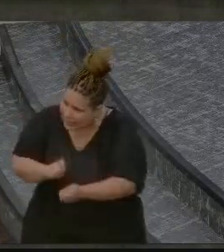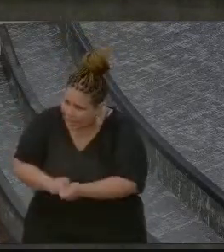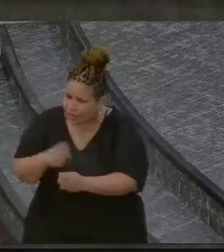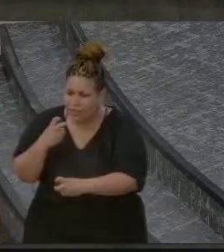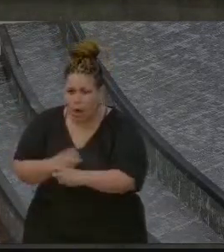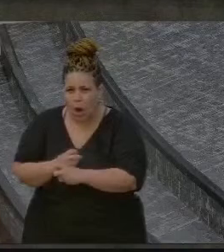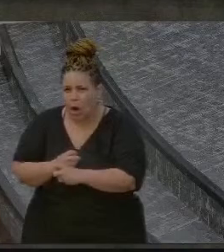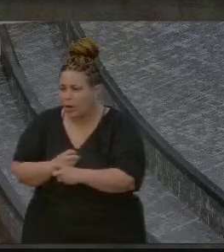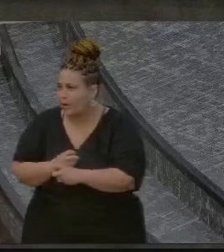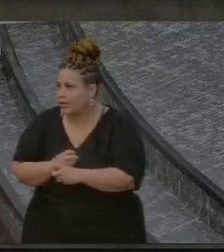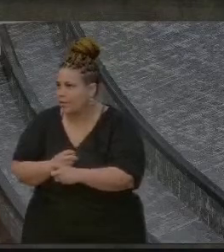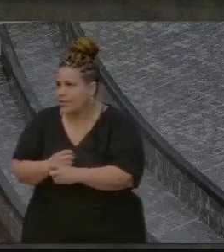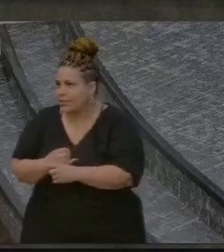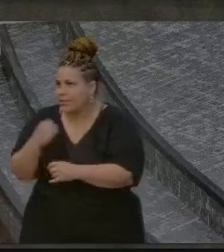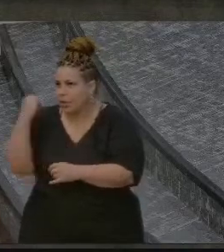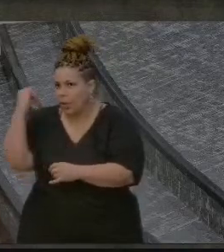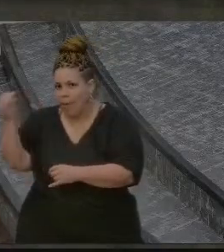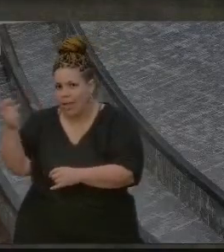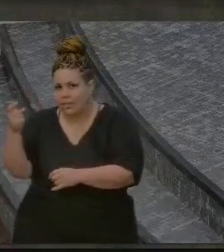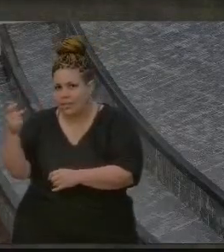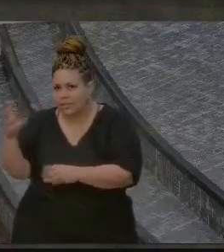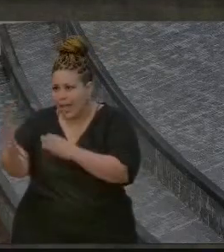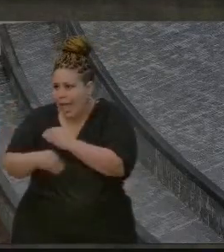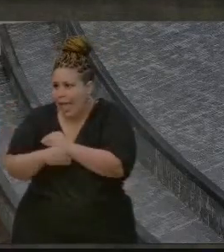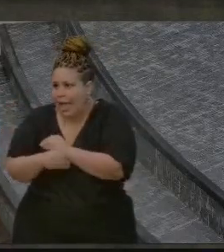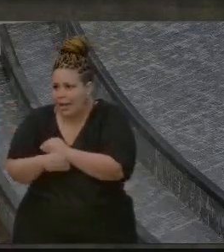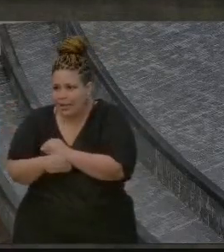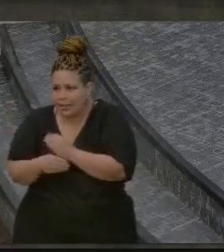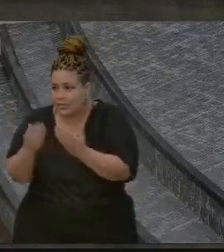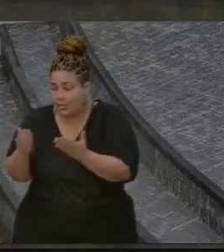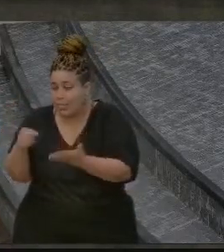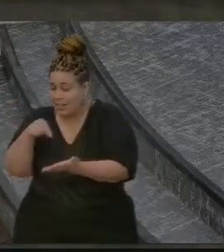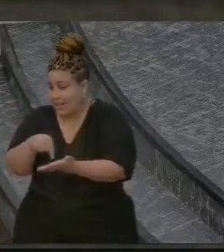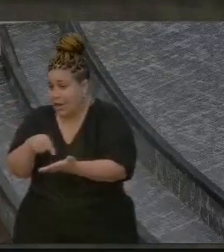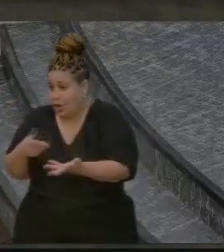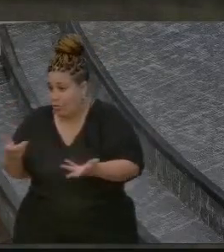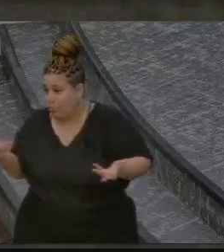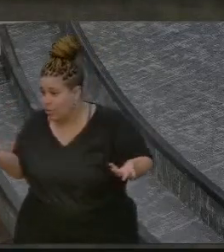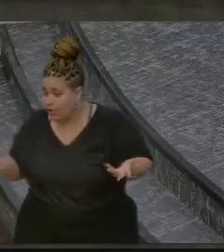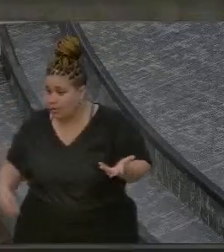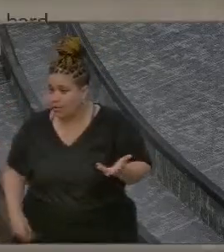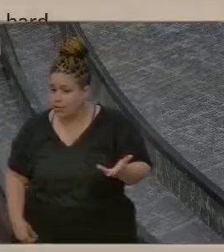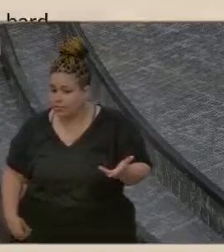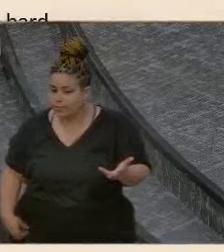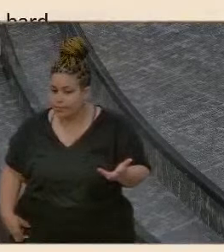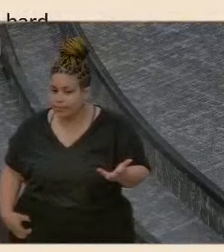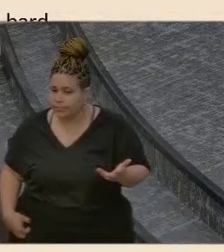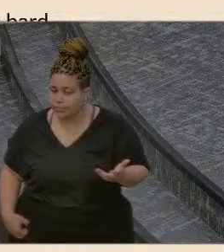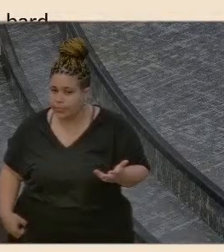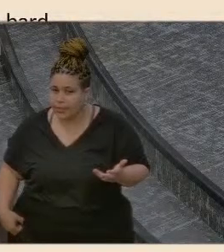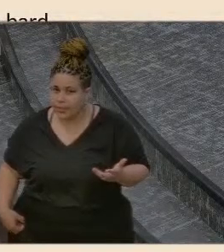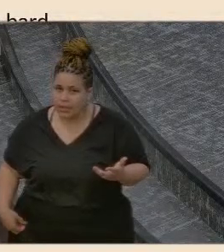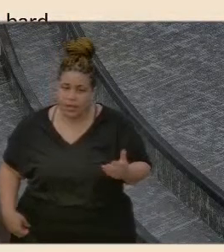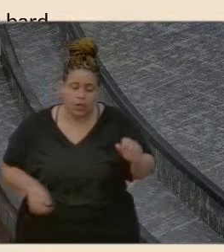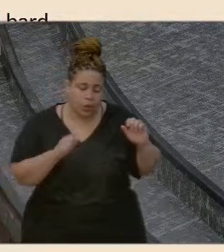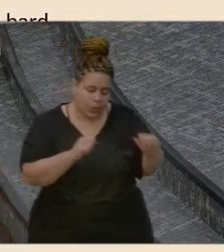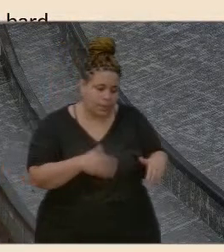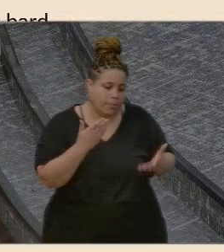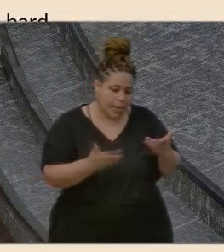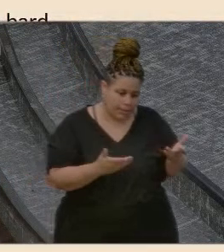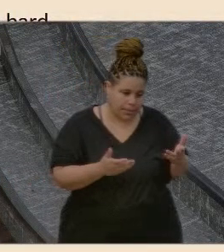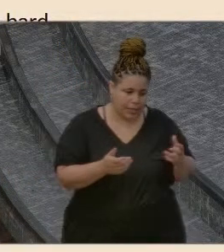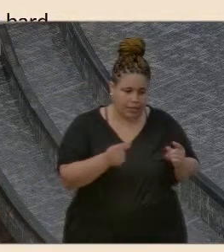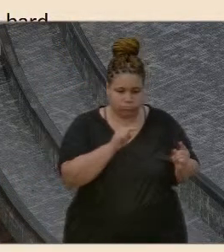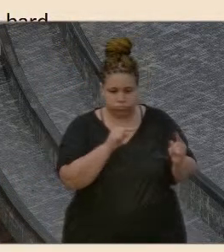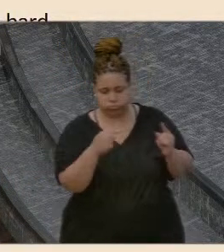wouldn't conflict with something that's there. Right. Okay. Yeah, I think the only way you could deviate from it and still follow the law